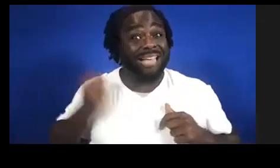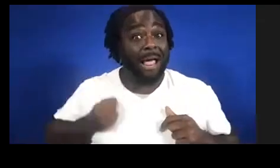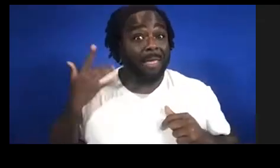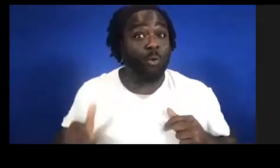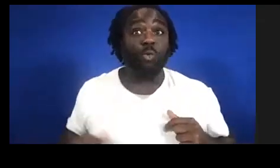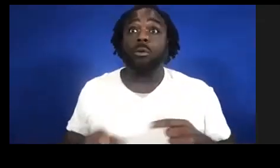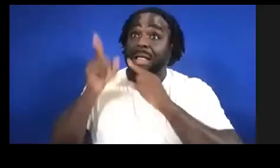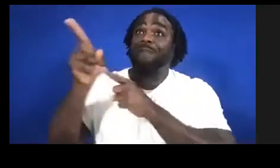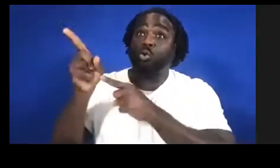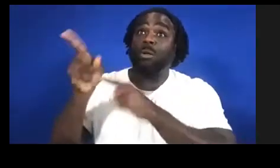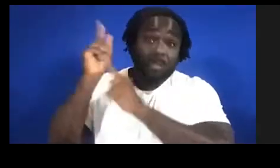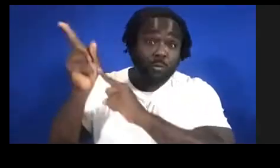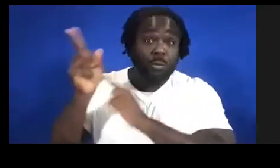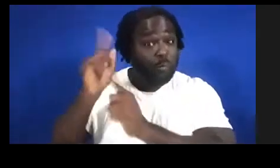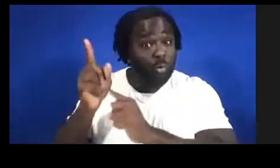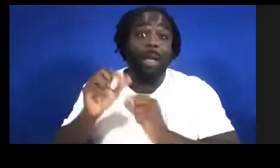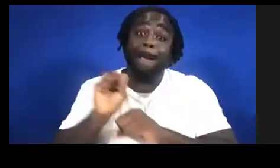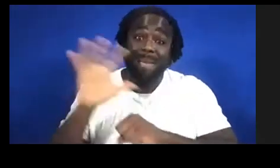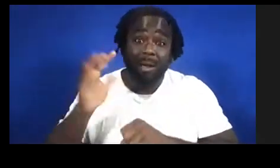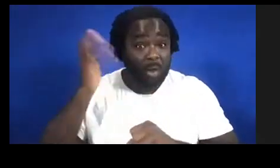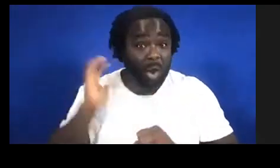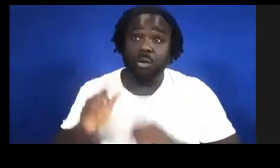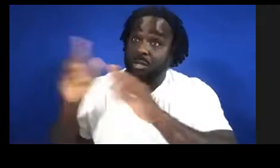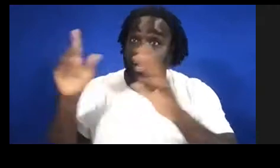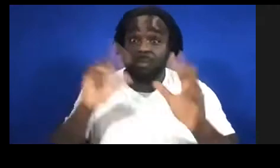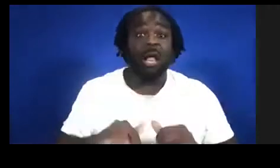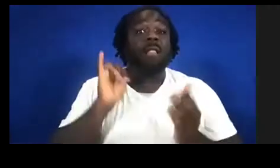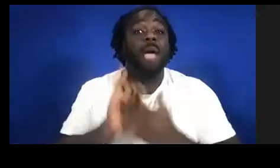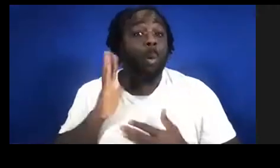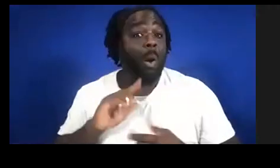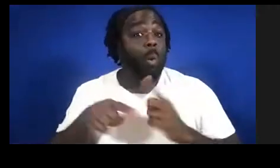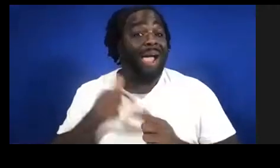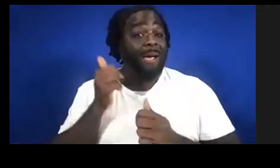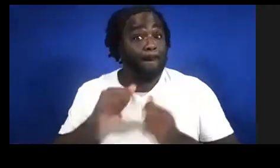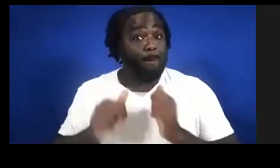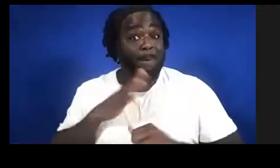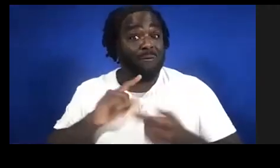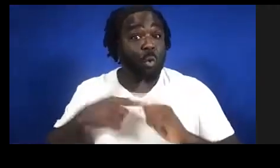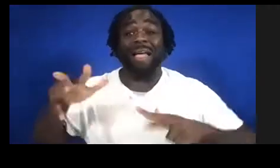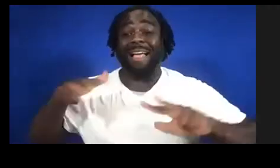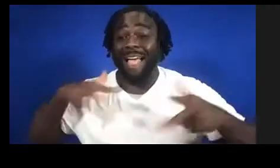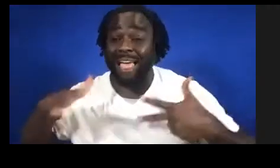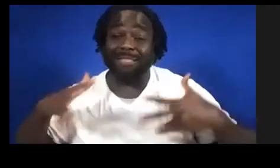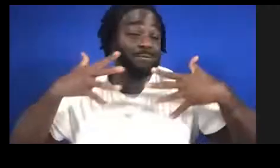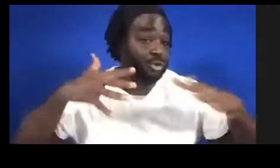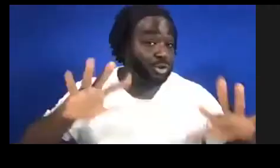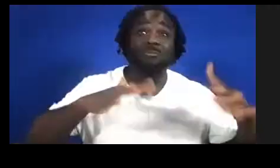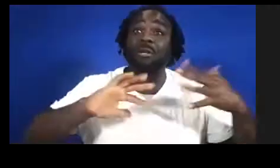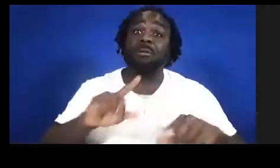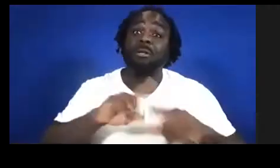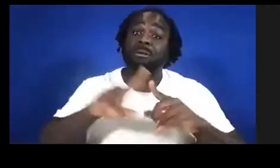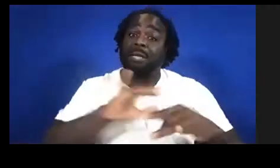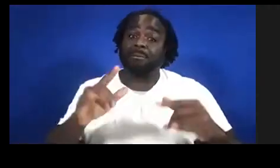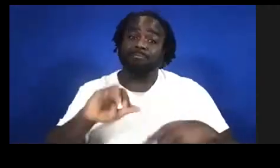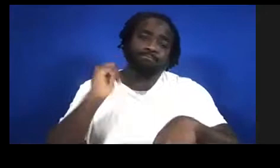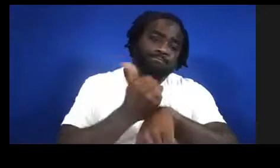But here in Southern California, we got these mountain lions, we got these bobcats. My